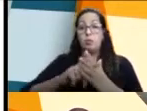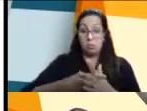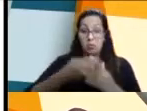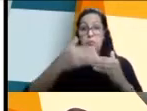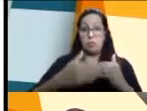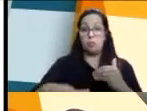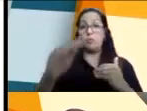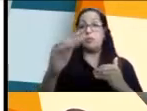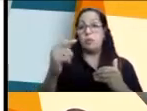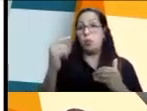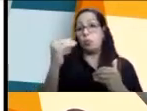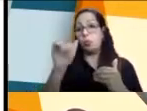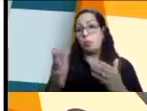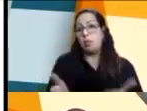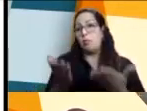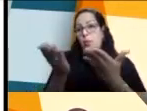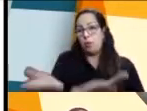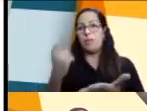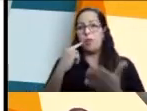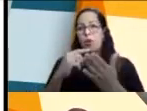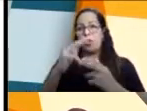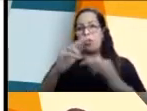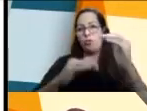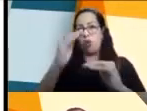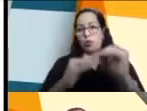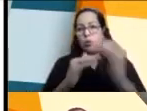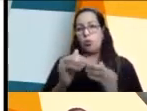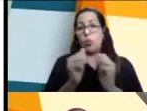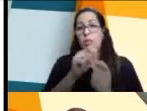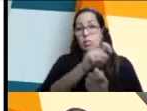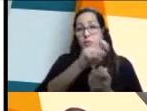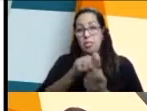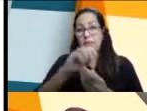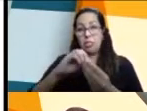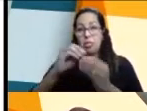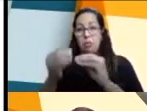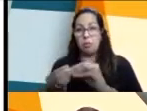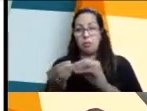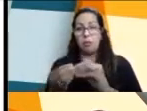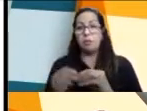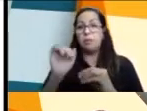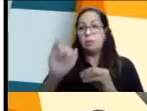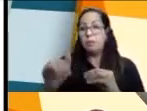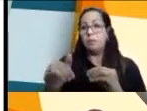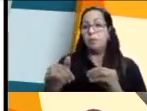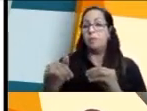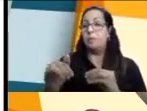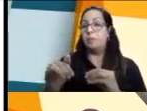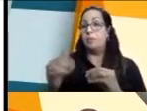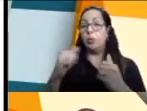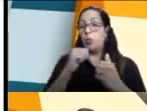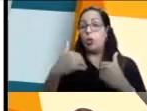a proposal for construction with specific numbers, then at that point the subrecipient agreement, which at the beginning we don't have